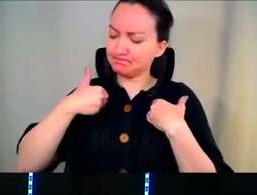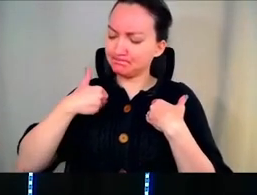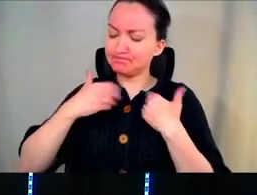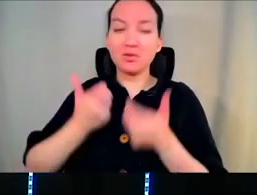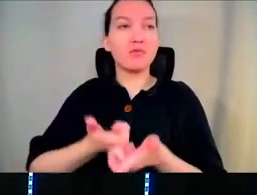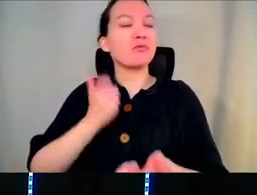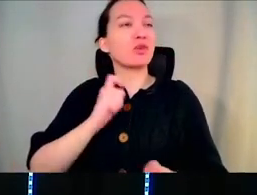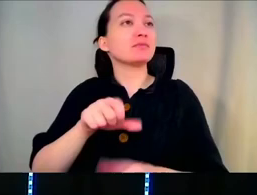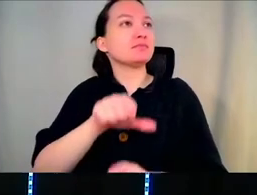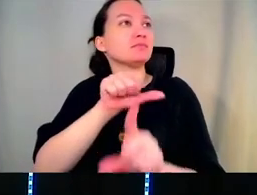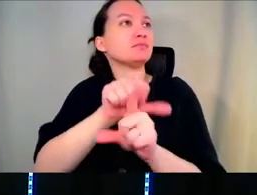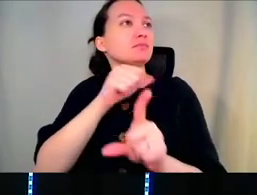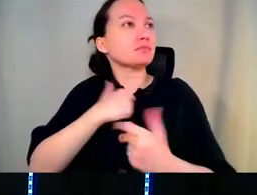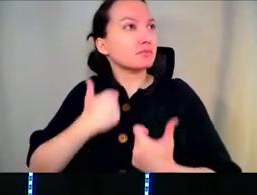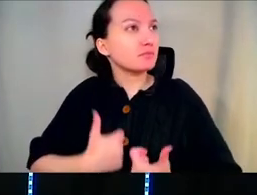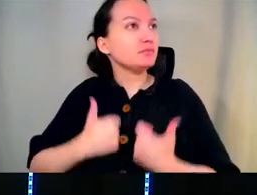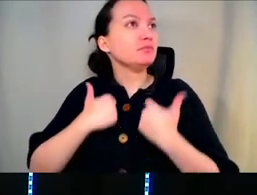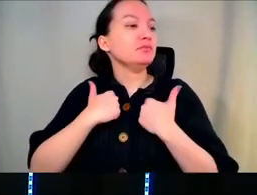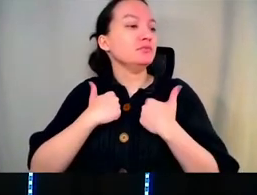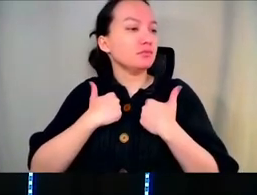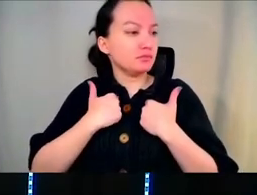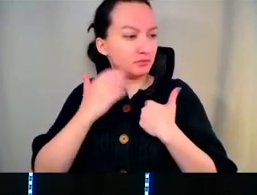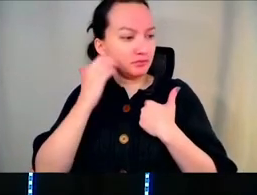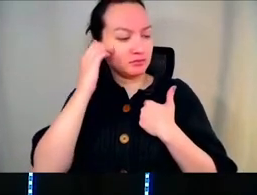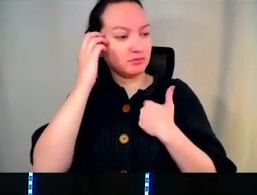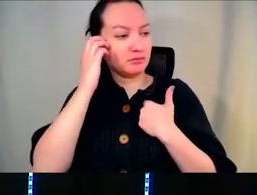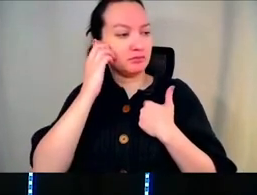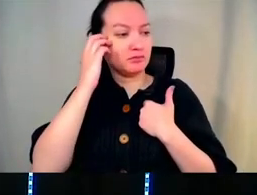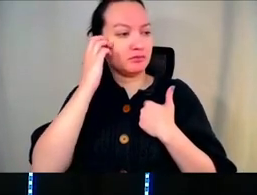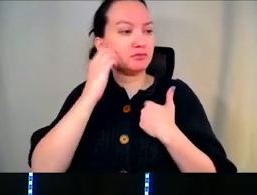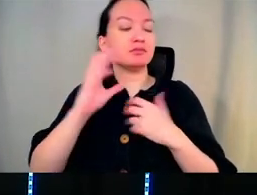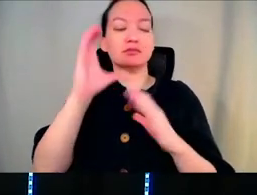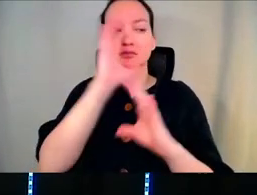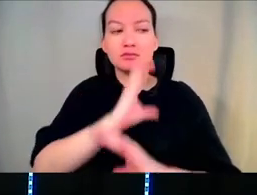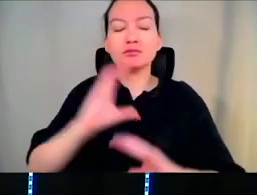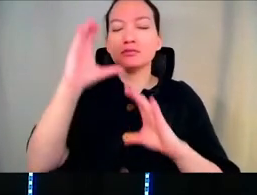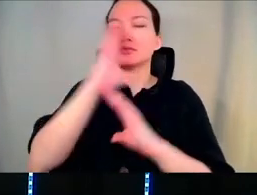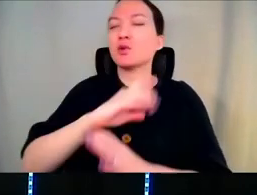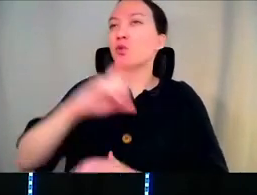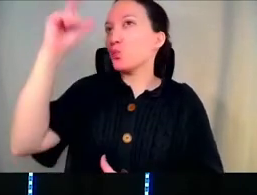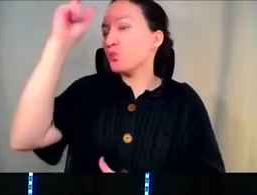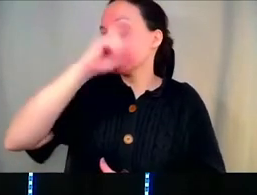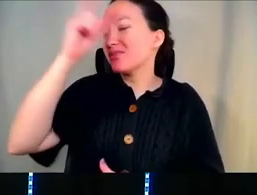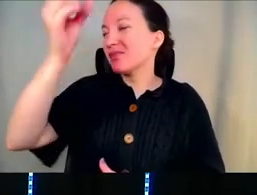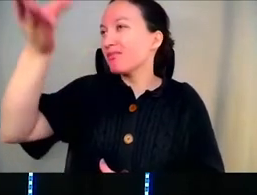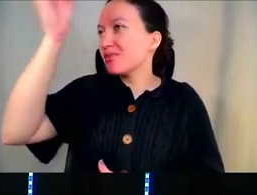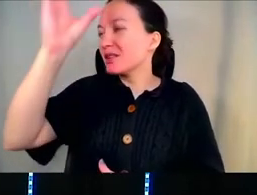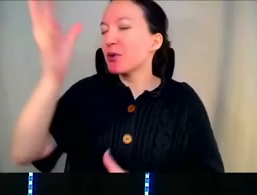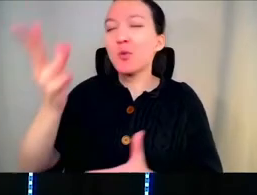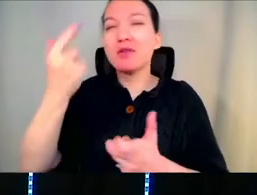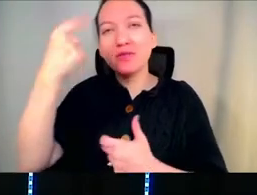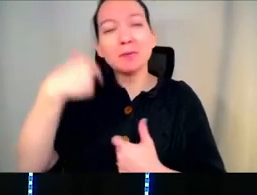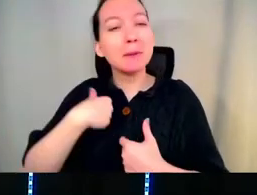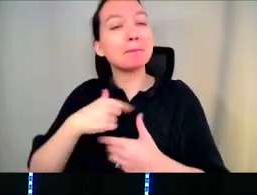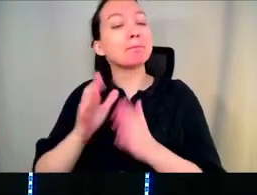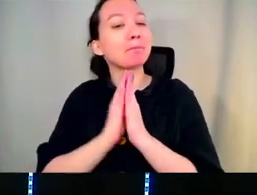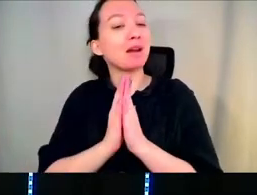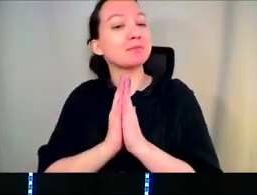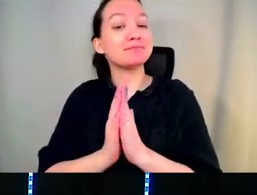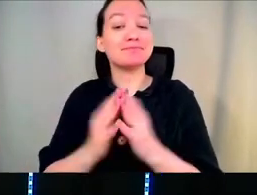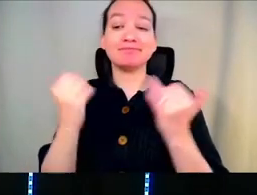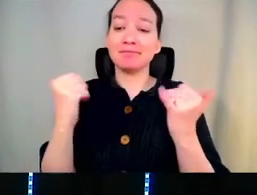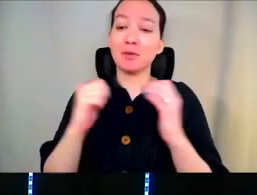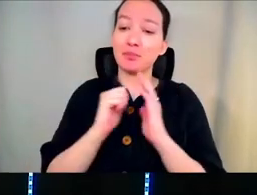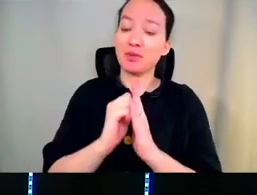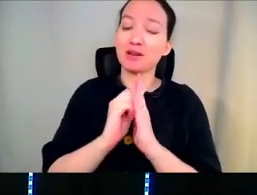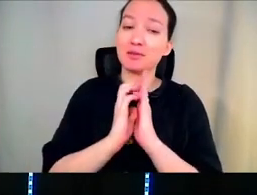avoid foolishness in my life at all costs. And I want to seek and go after wisdom and what God wants for me. That's my prayer. So we'll pray together and then